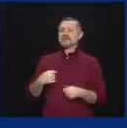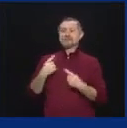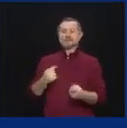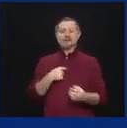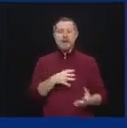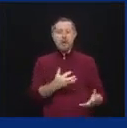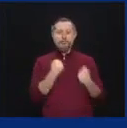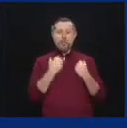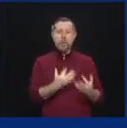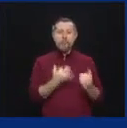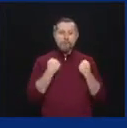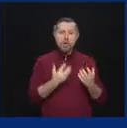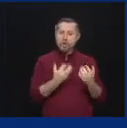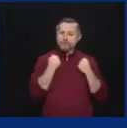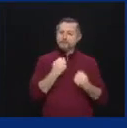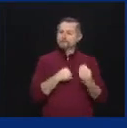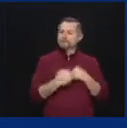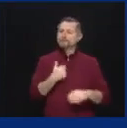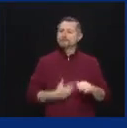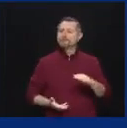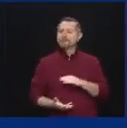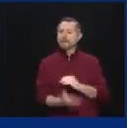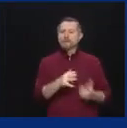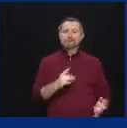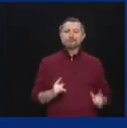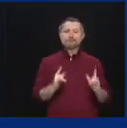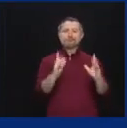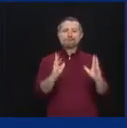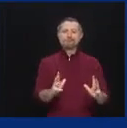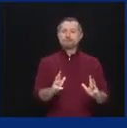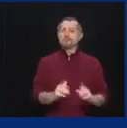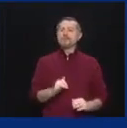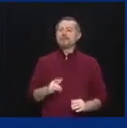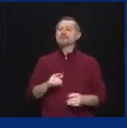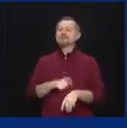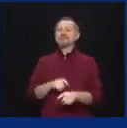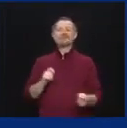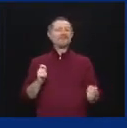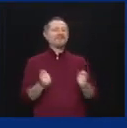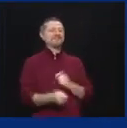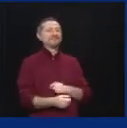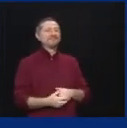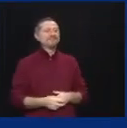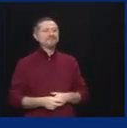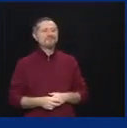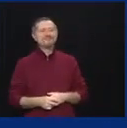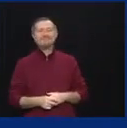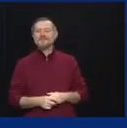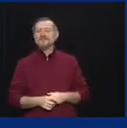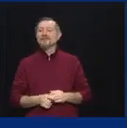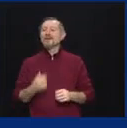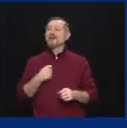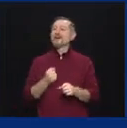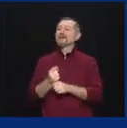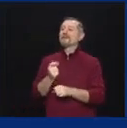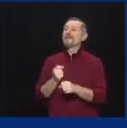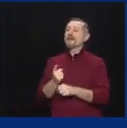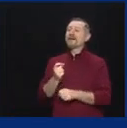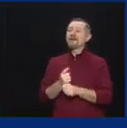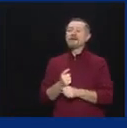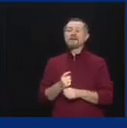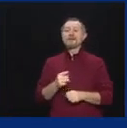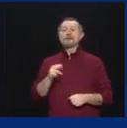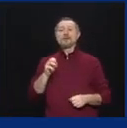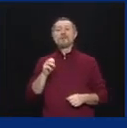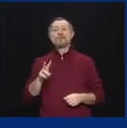baked and basted to perfection. That has to change. So each November, the